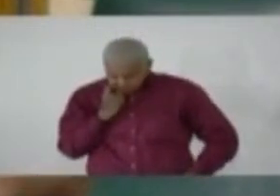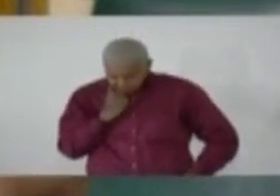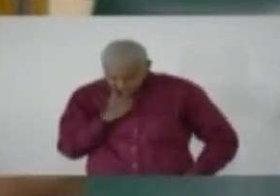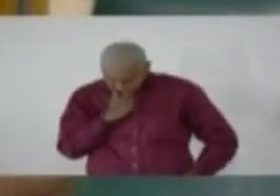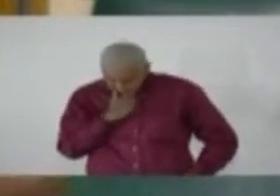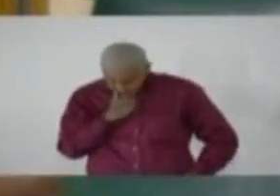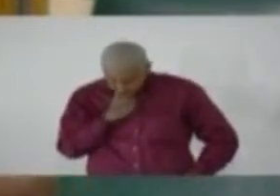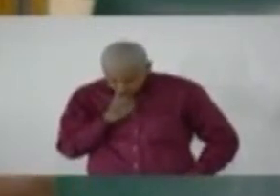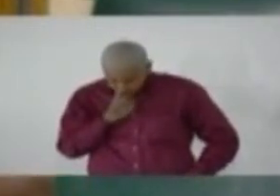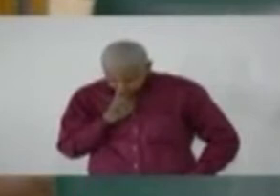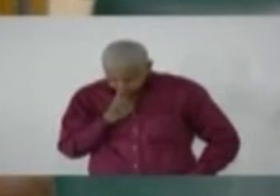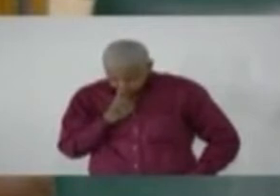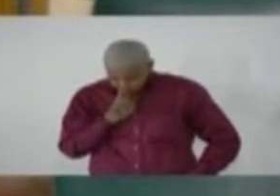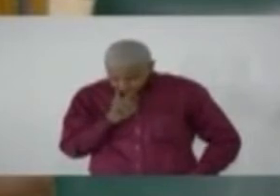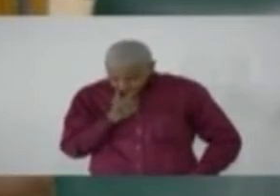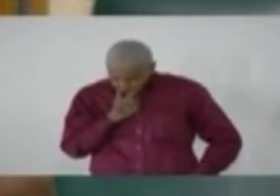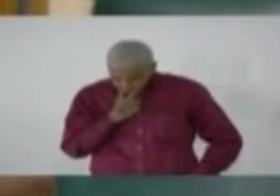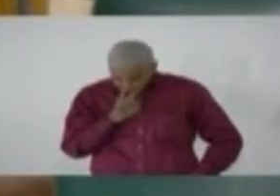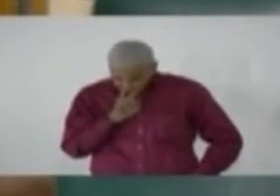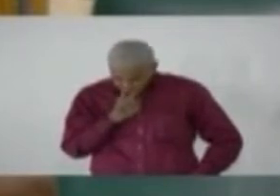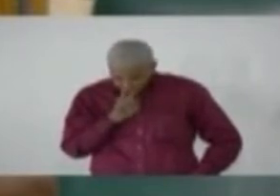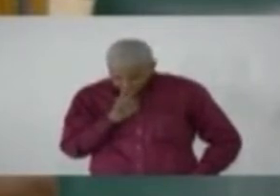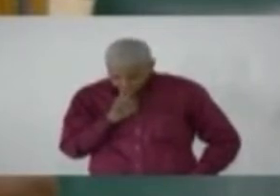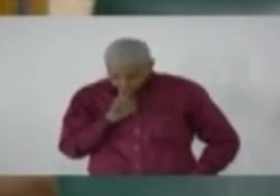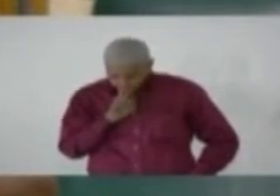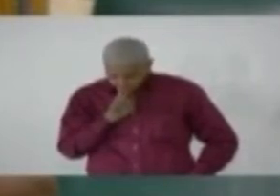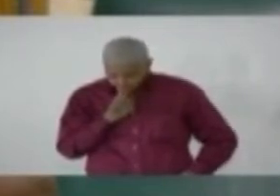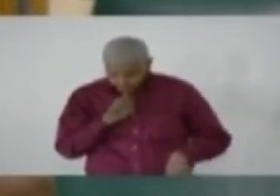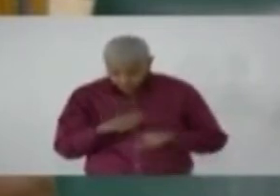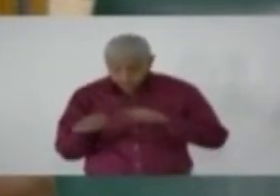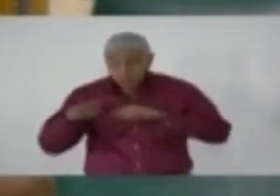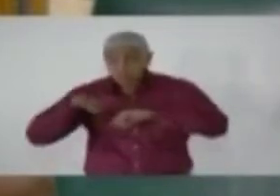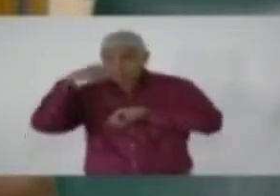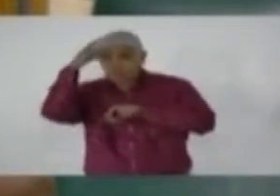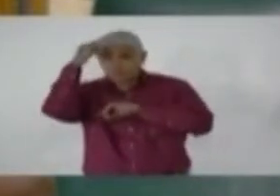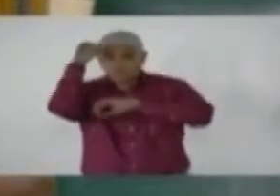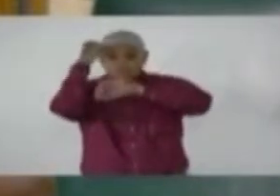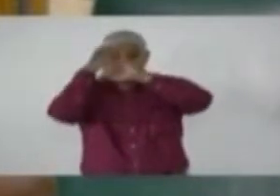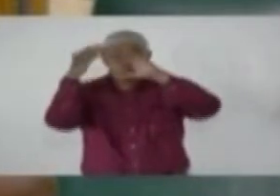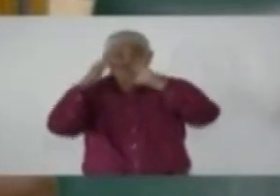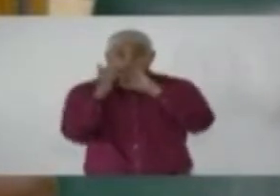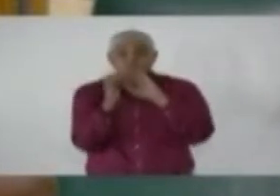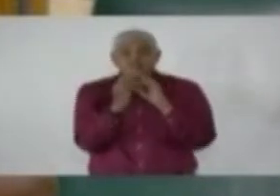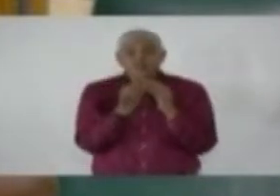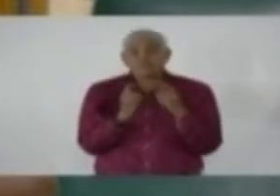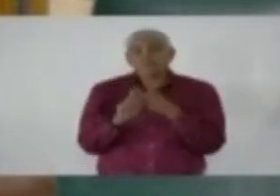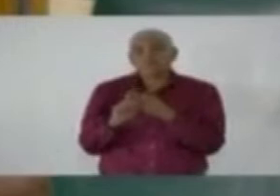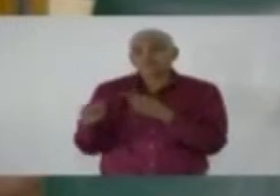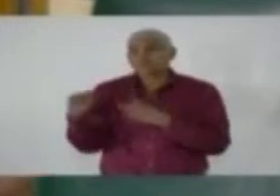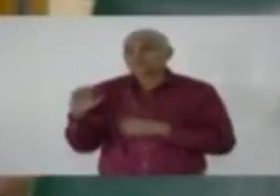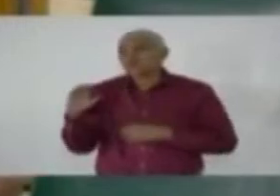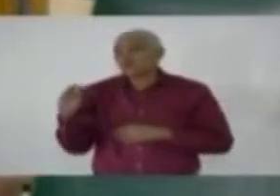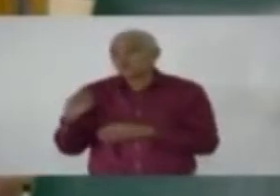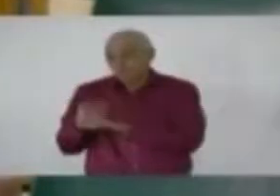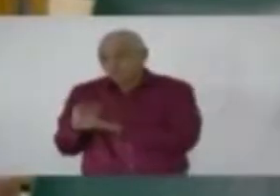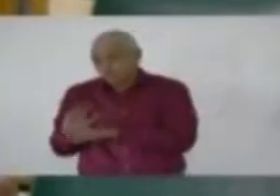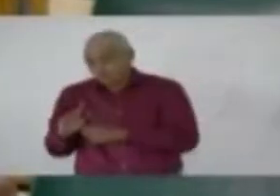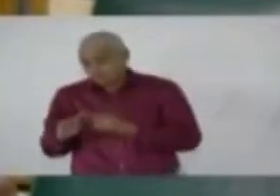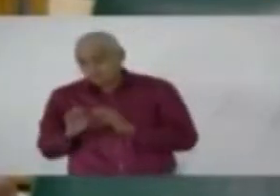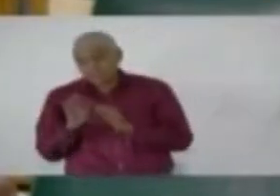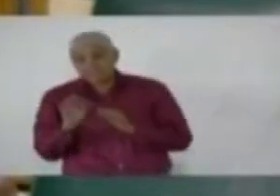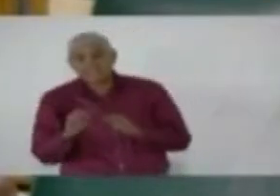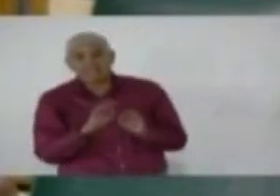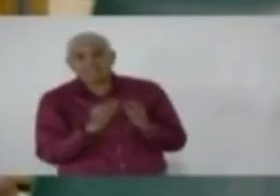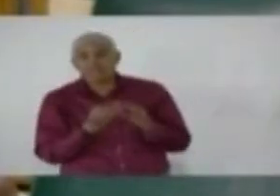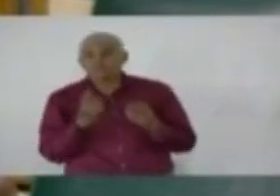but we understand and can imagine how the family, the friends, and indeed their co-workers and extended family in